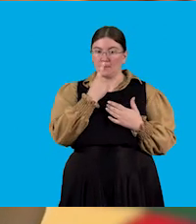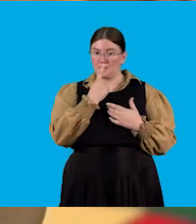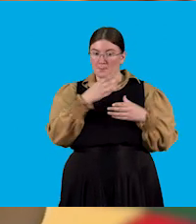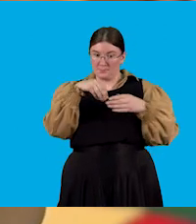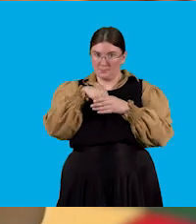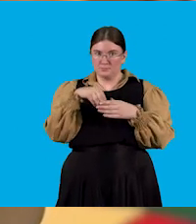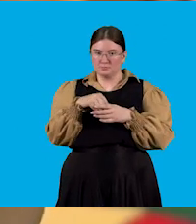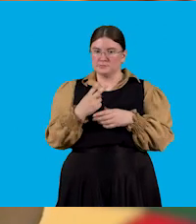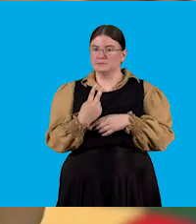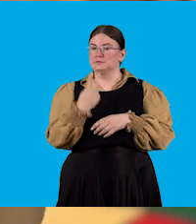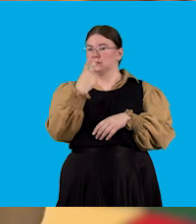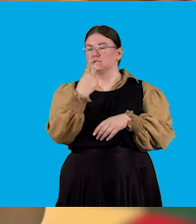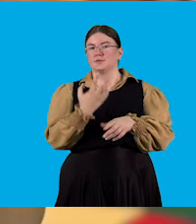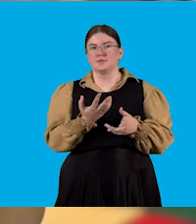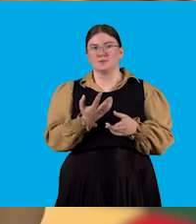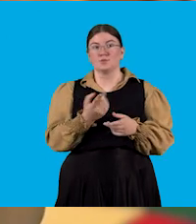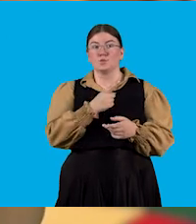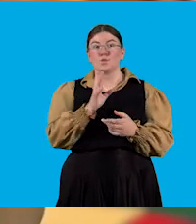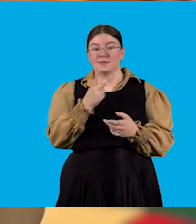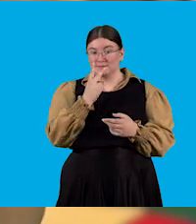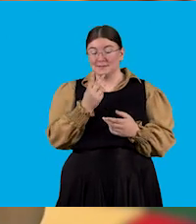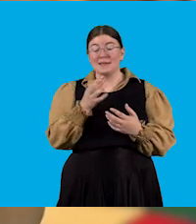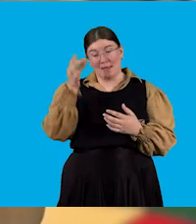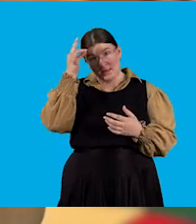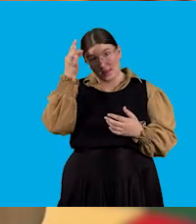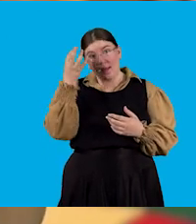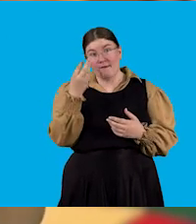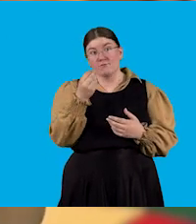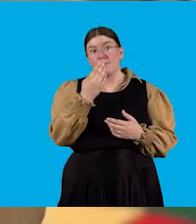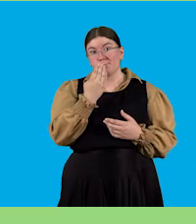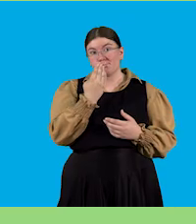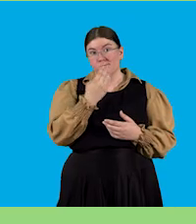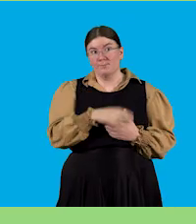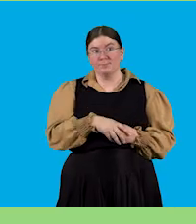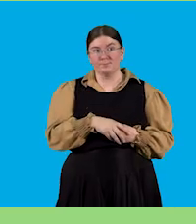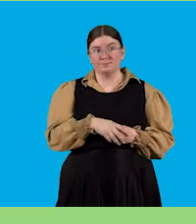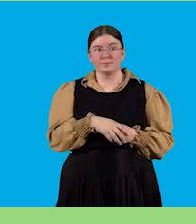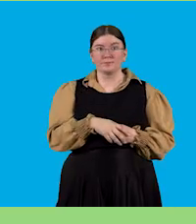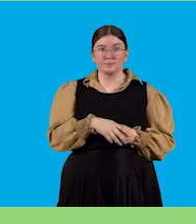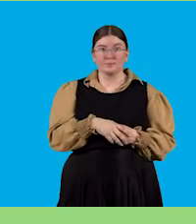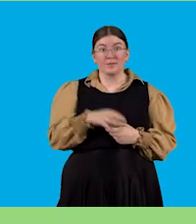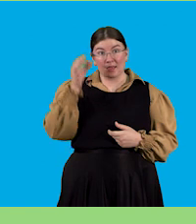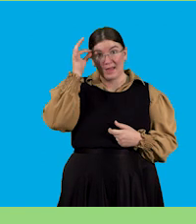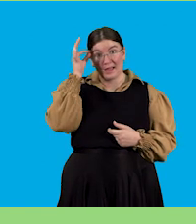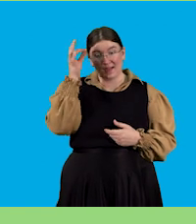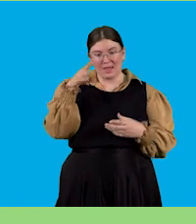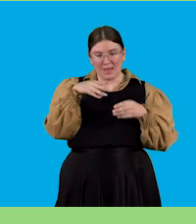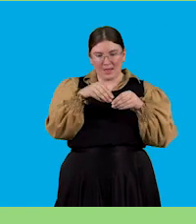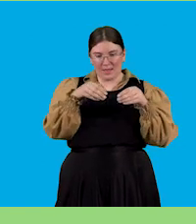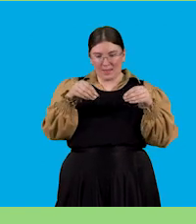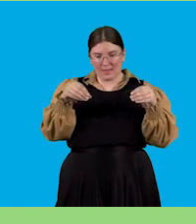of your nostrils, you will see that there are little hairs, fine hairs in your nose. The hair traps